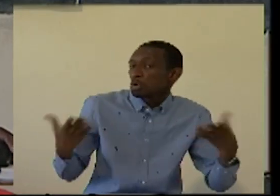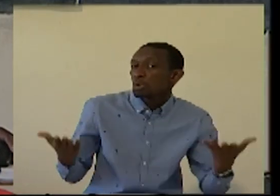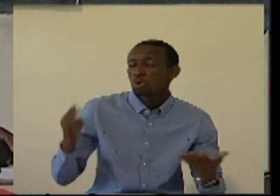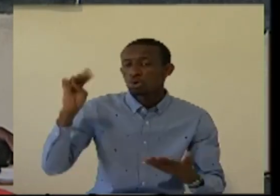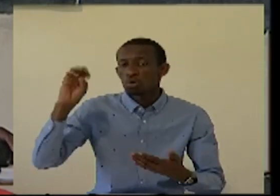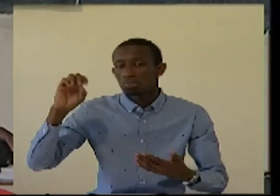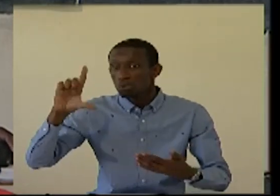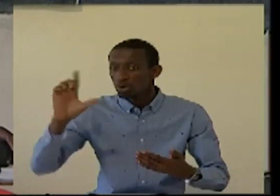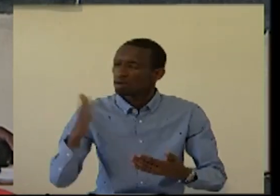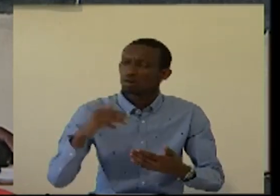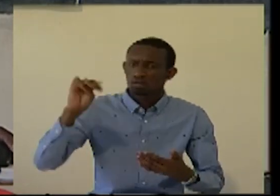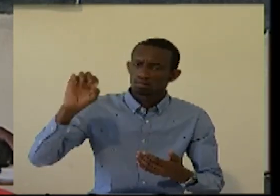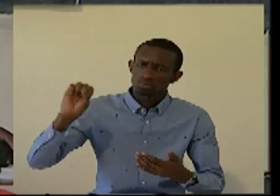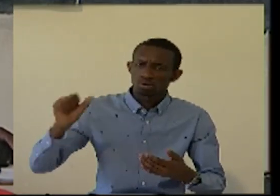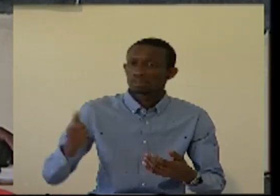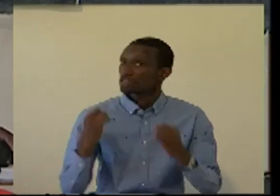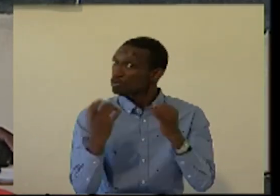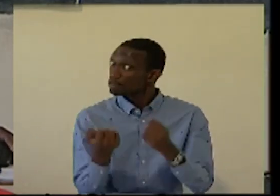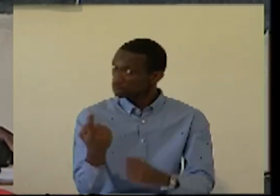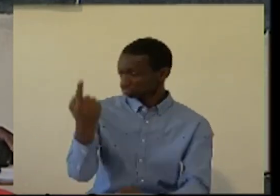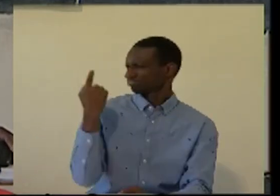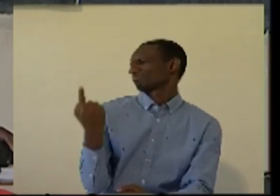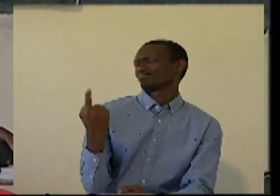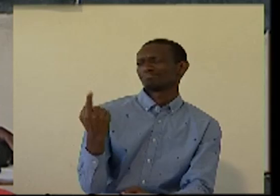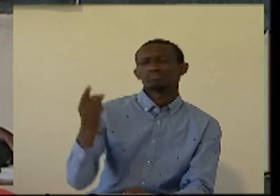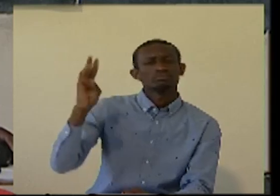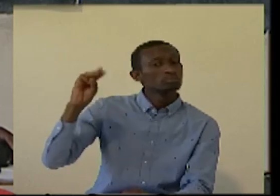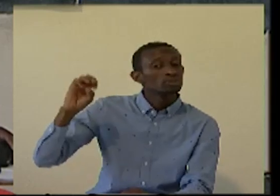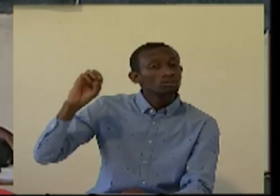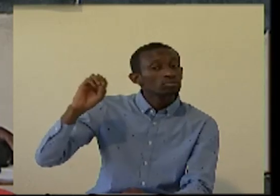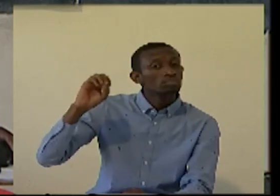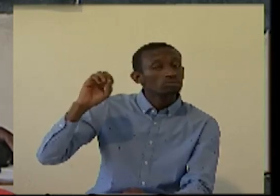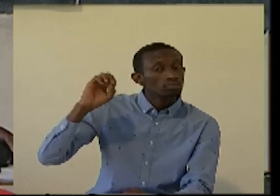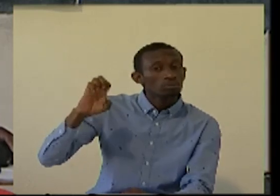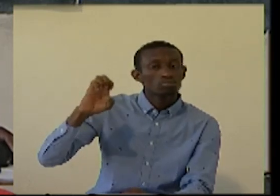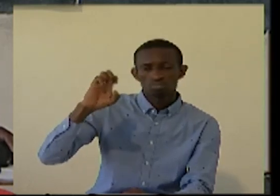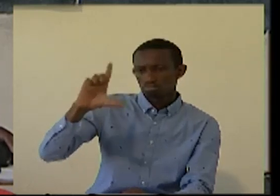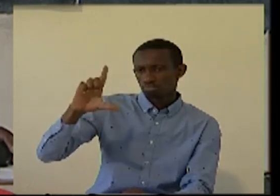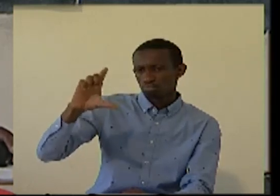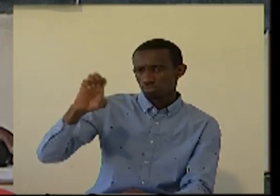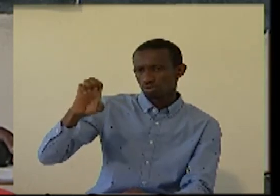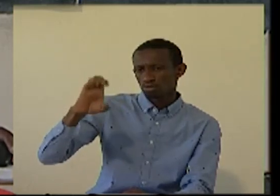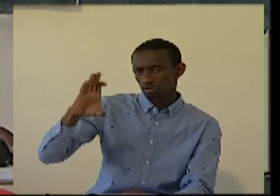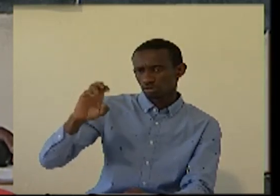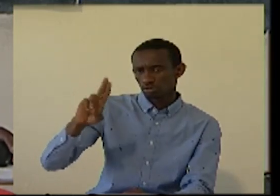substance. When you have 1 mole of a molecule, what will be the mass of